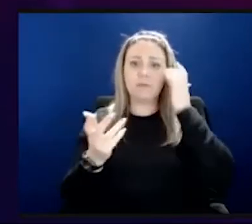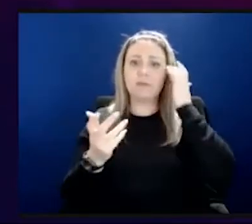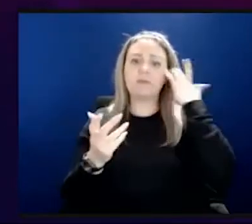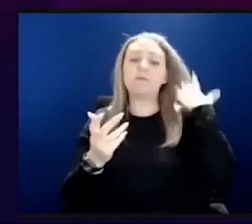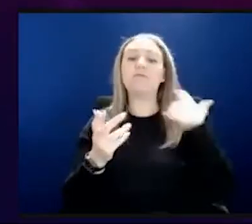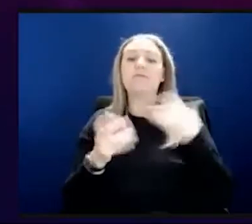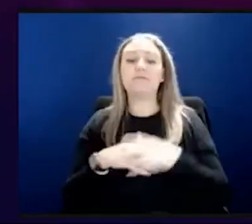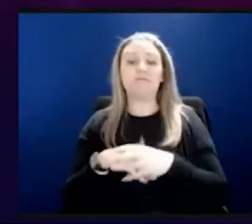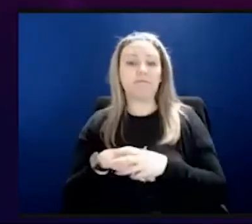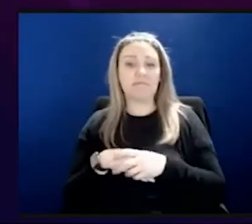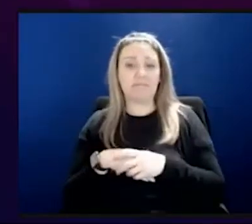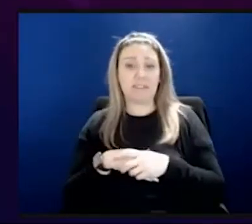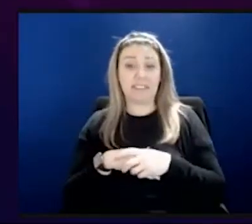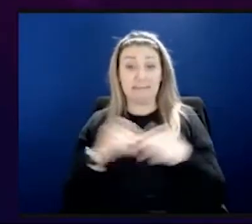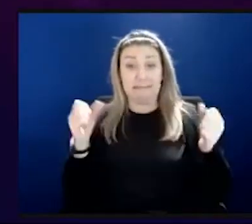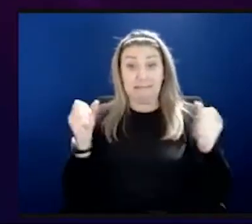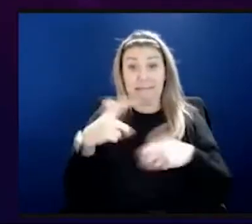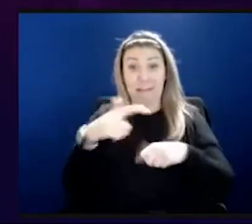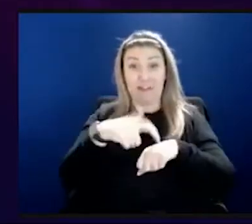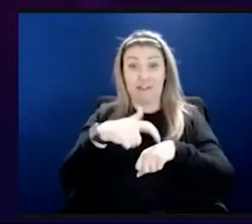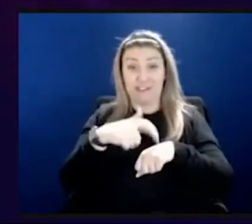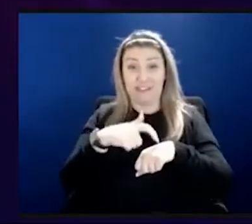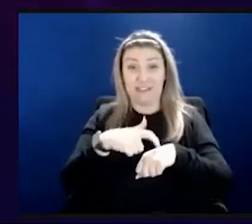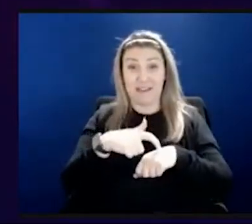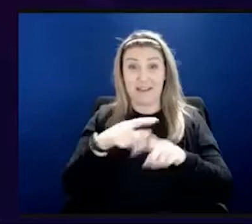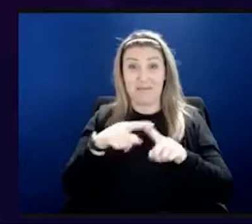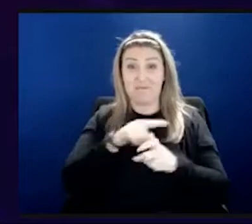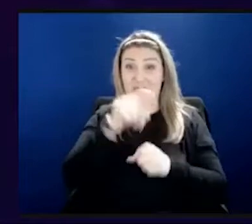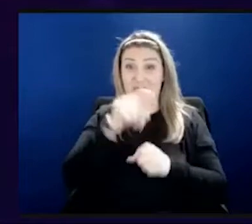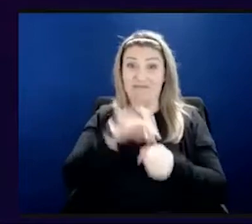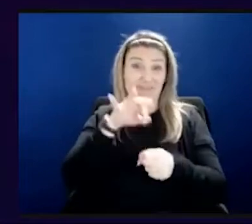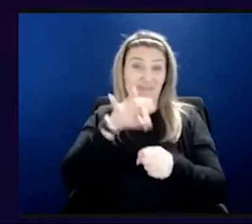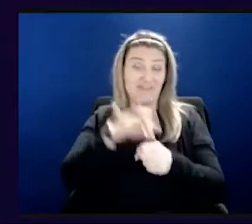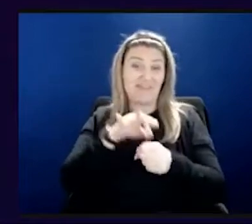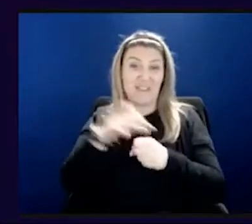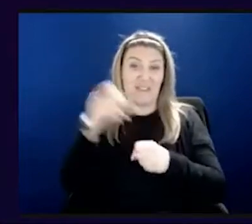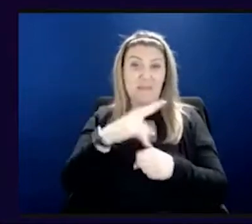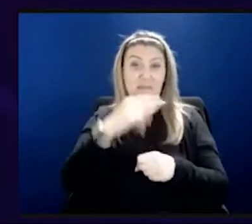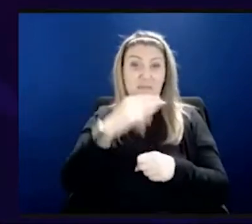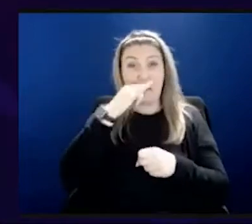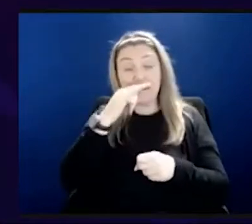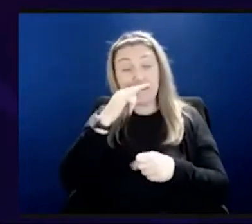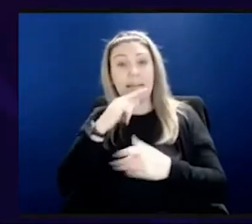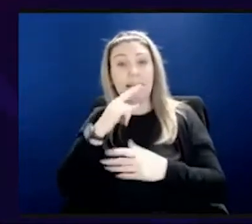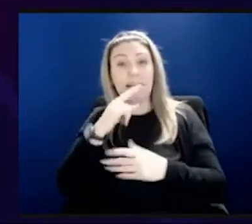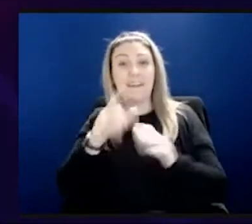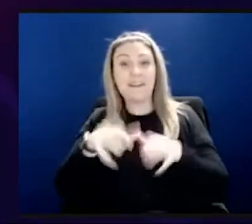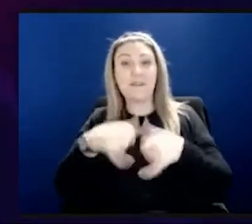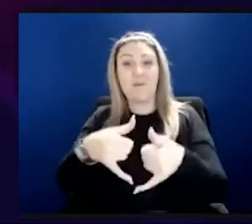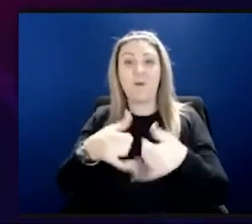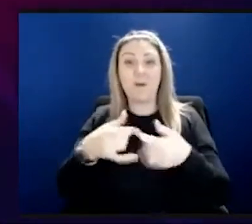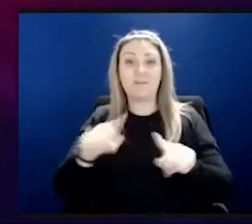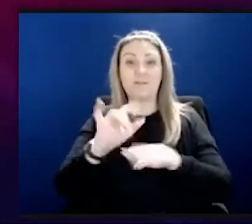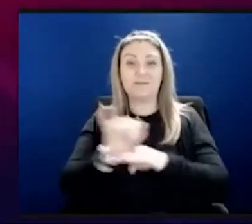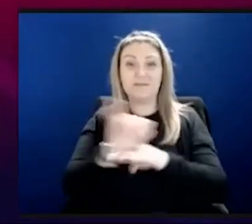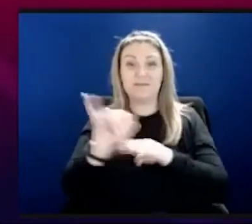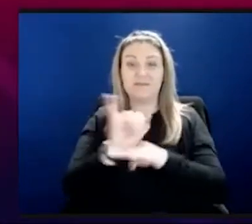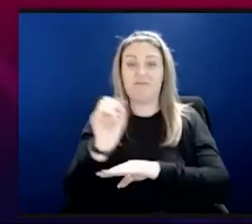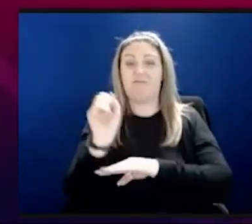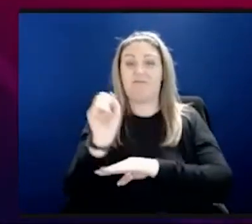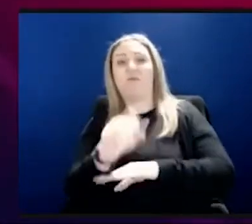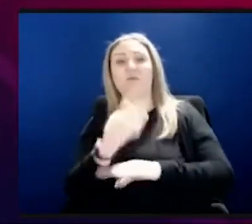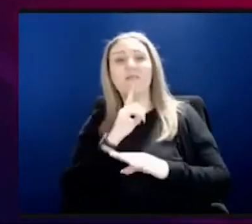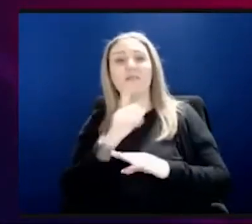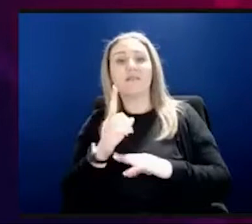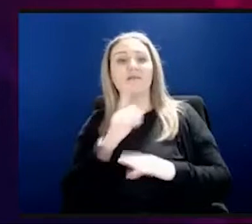scary time. But it was voted the comeback kid award in the industry, being able to overcome adversity and still be able to grow